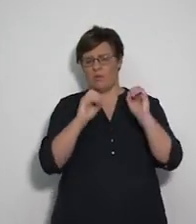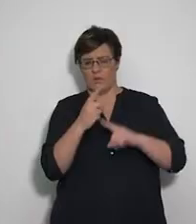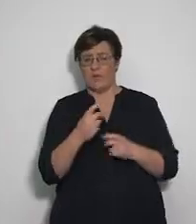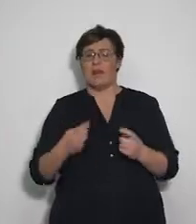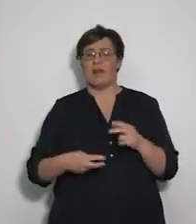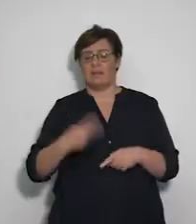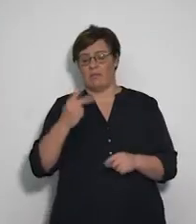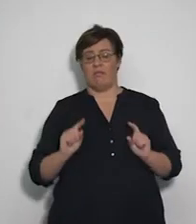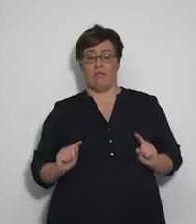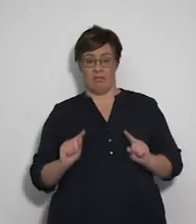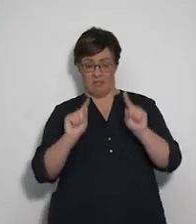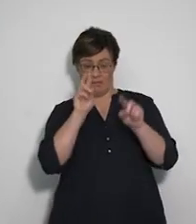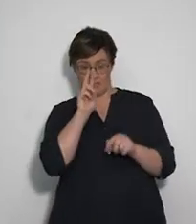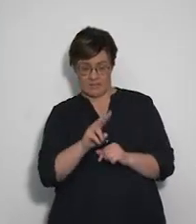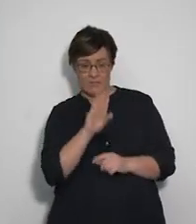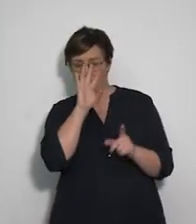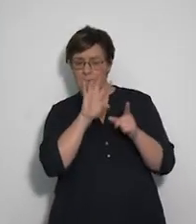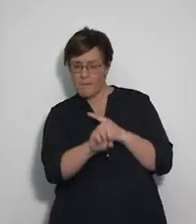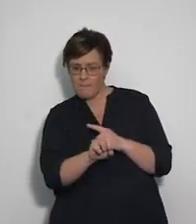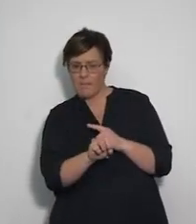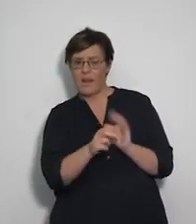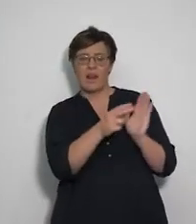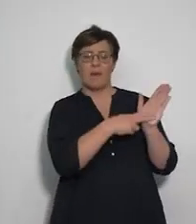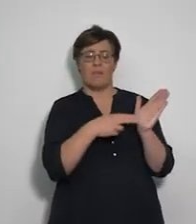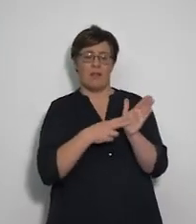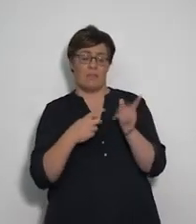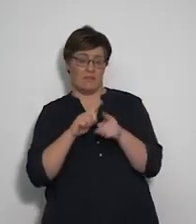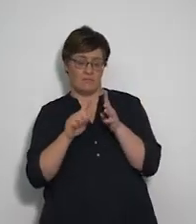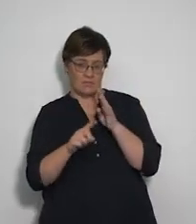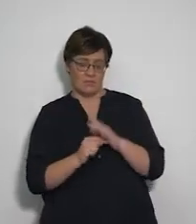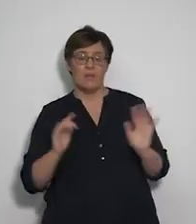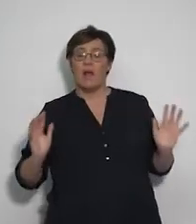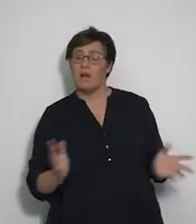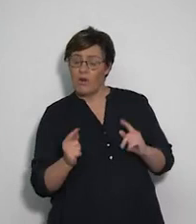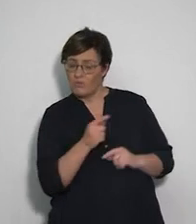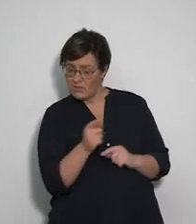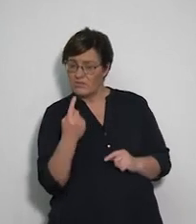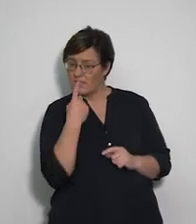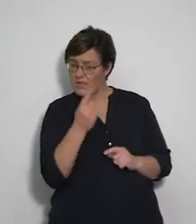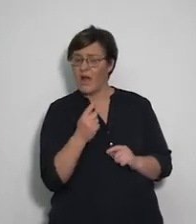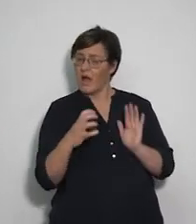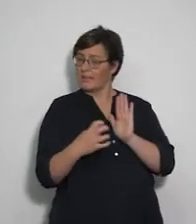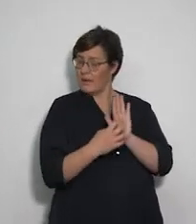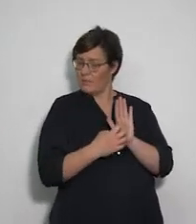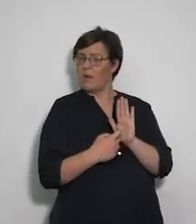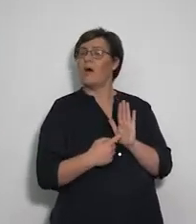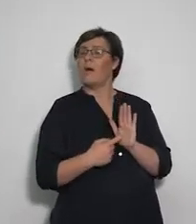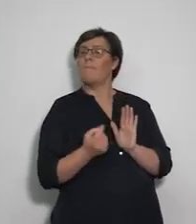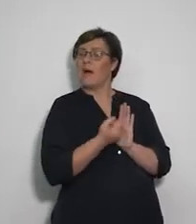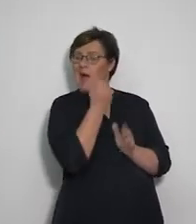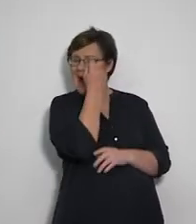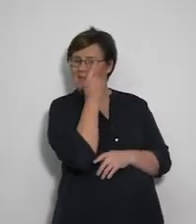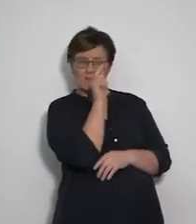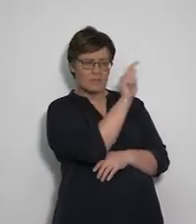it's double-stranded. It's important that we recognize the different labels. And I often encourage the learners when they see a diagram to try